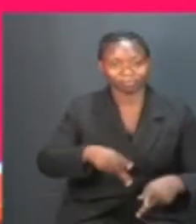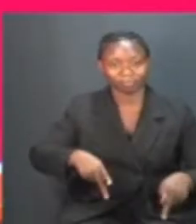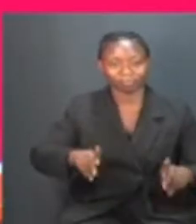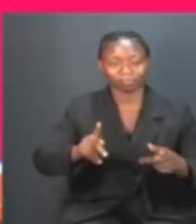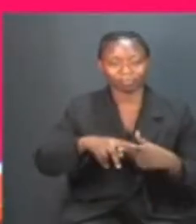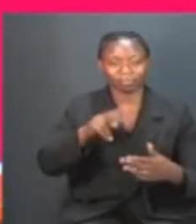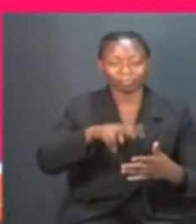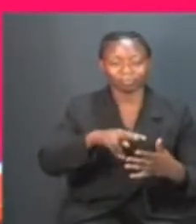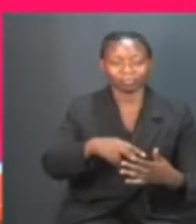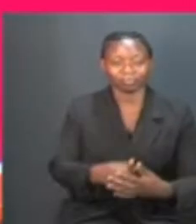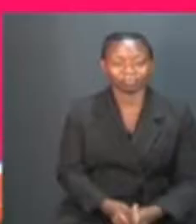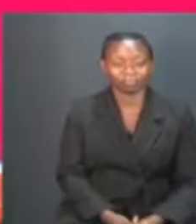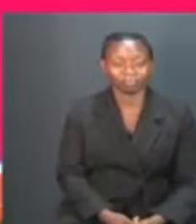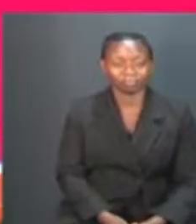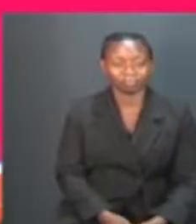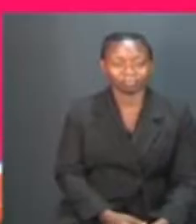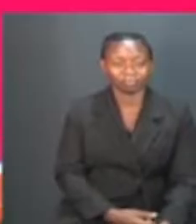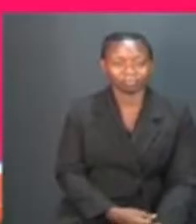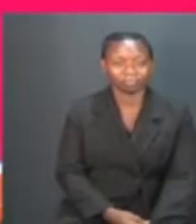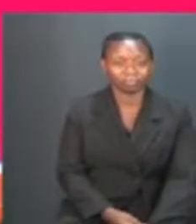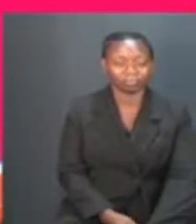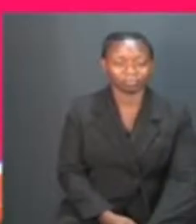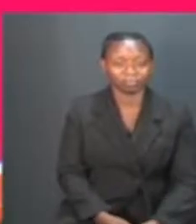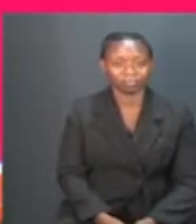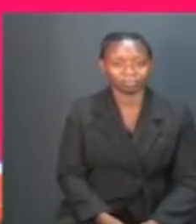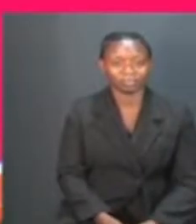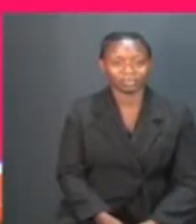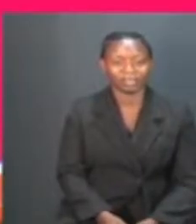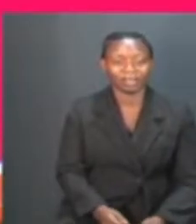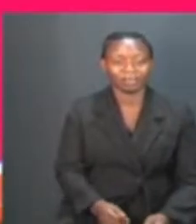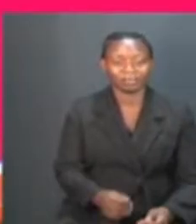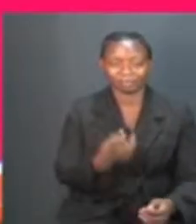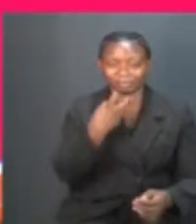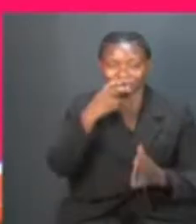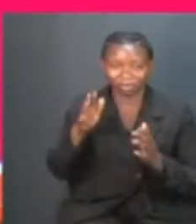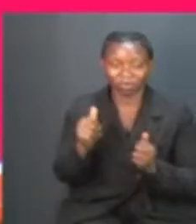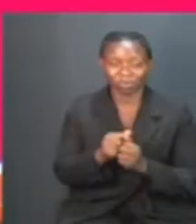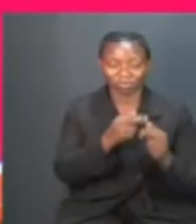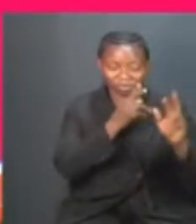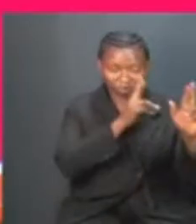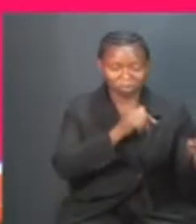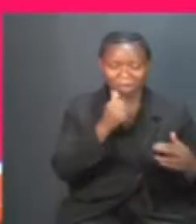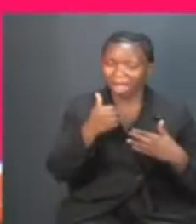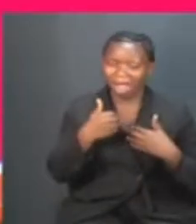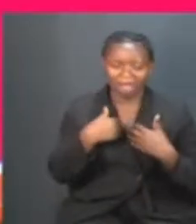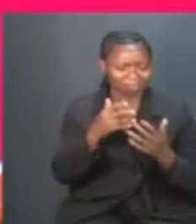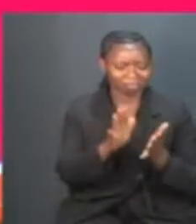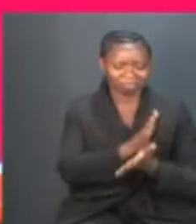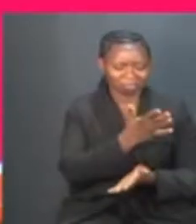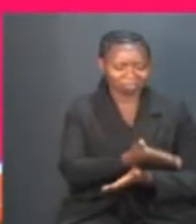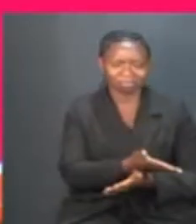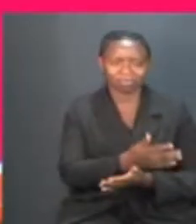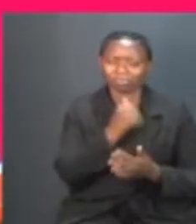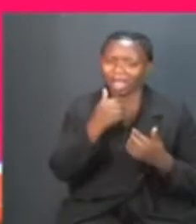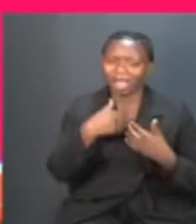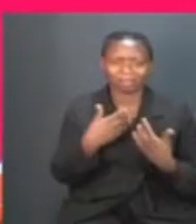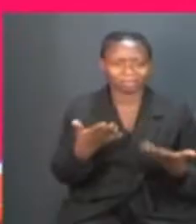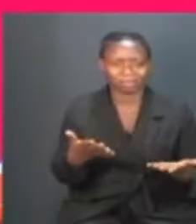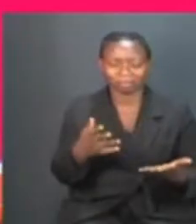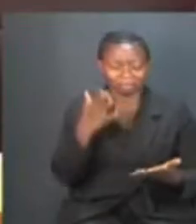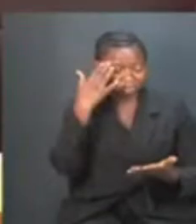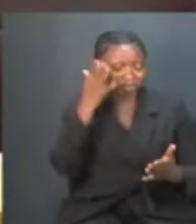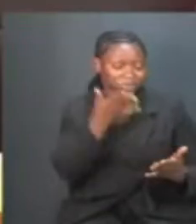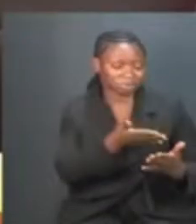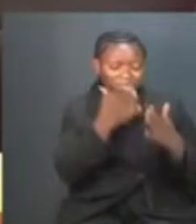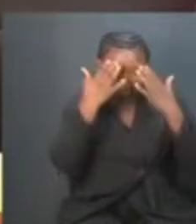Mr. Speaker, with respect, we don't have copies of the statement. The statement is not on our console like